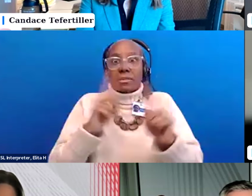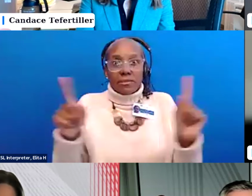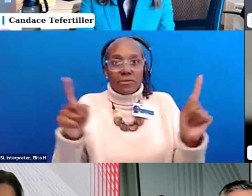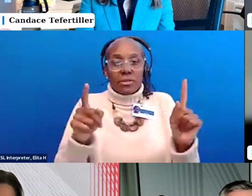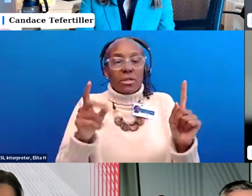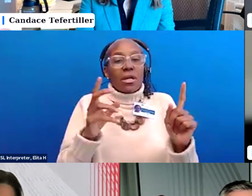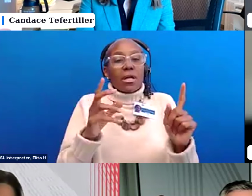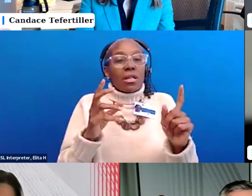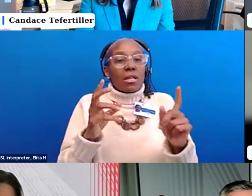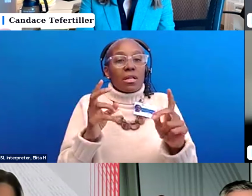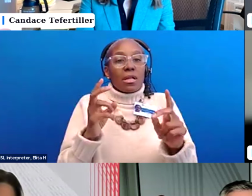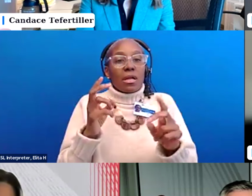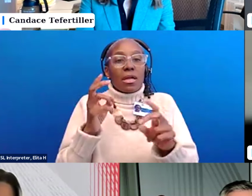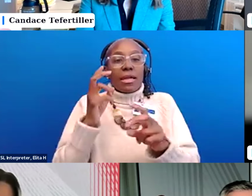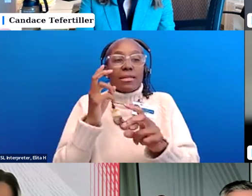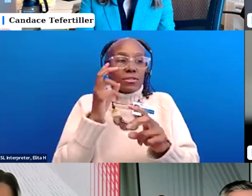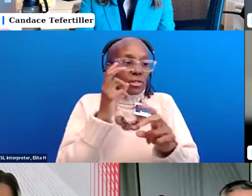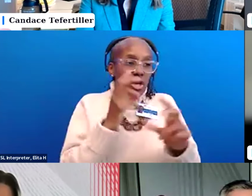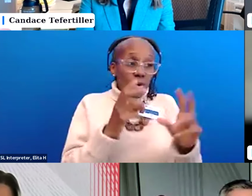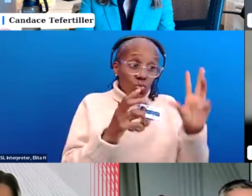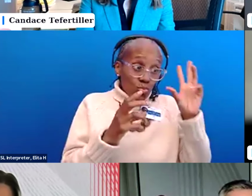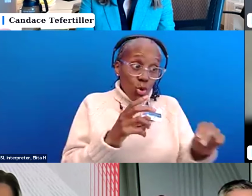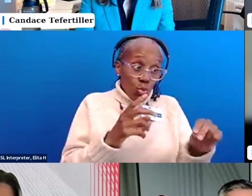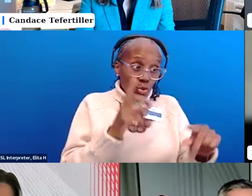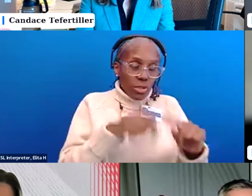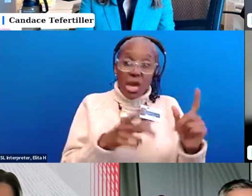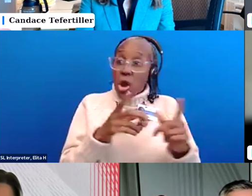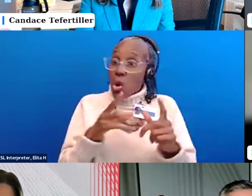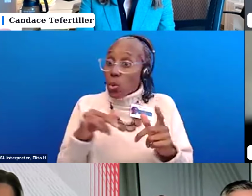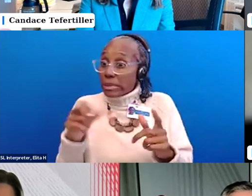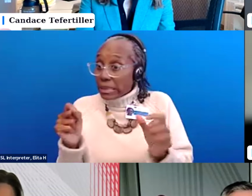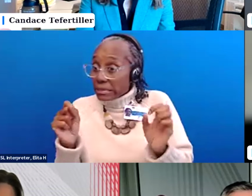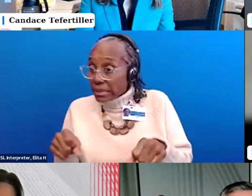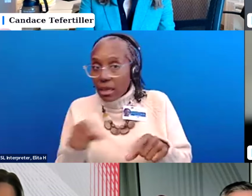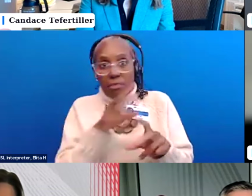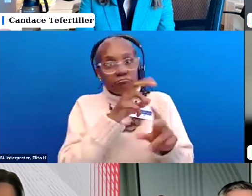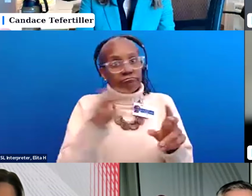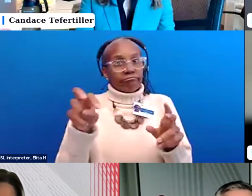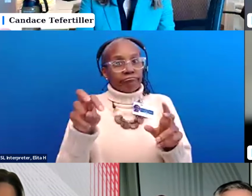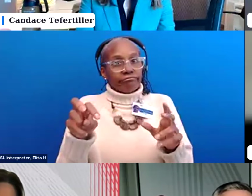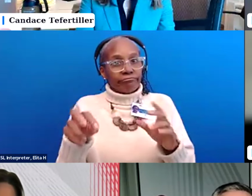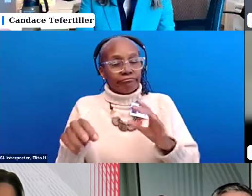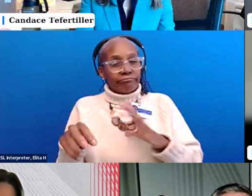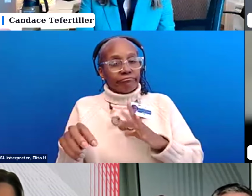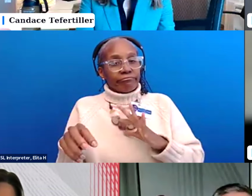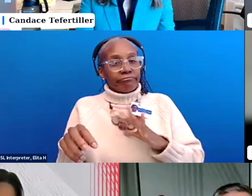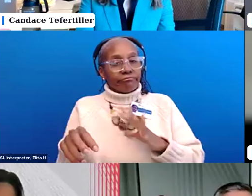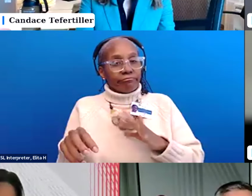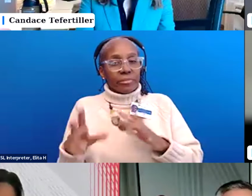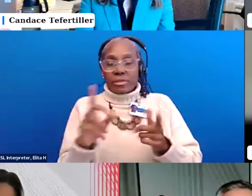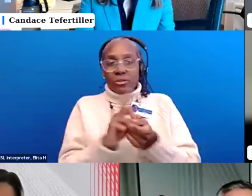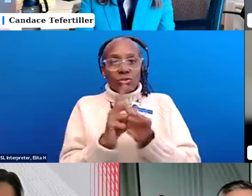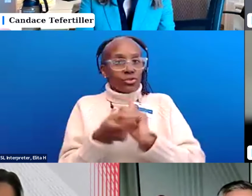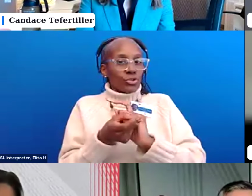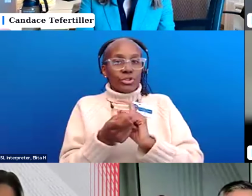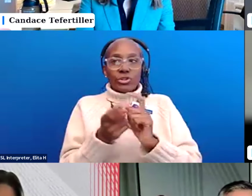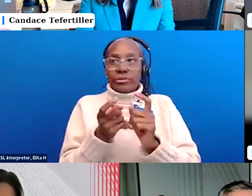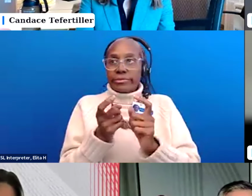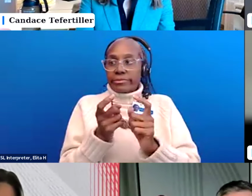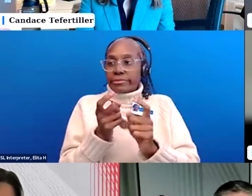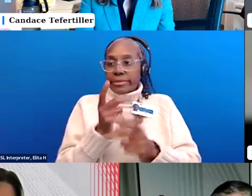hard no to a yes now, and so that has um, it just changes the caregiving